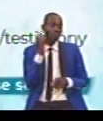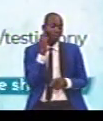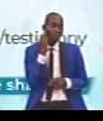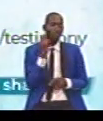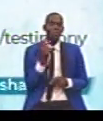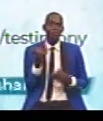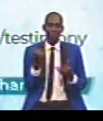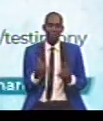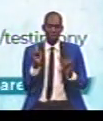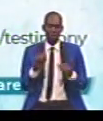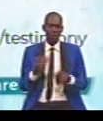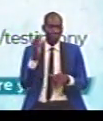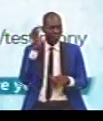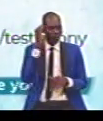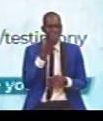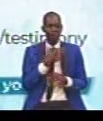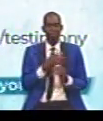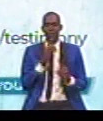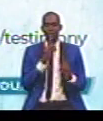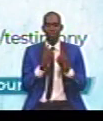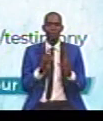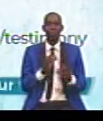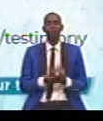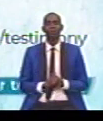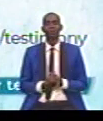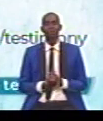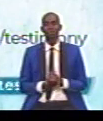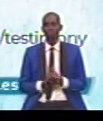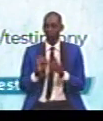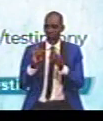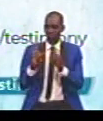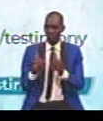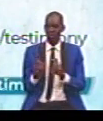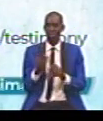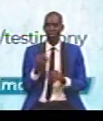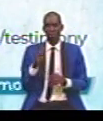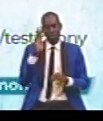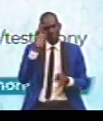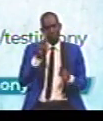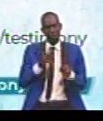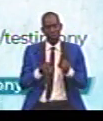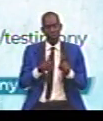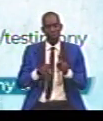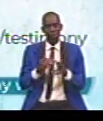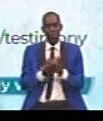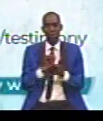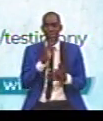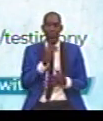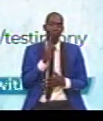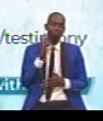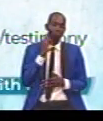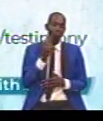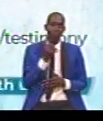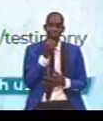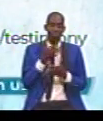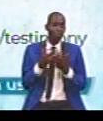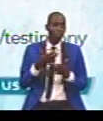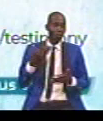speak. You brought anybody who is blind, test them, because their eyes are open.